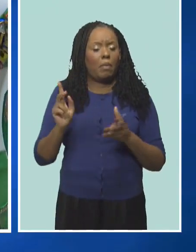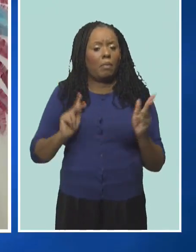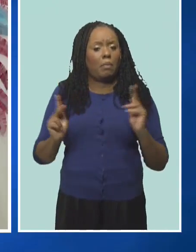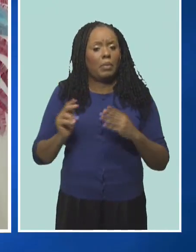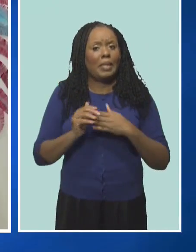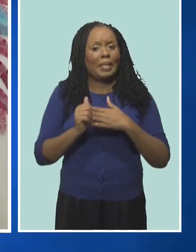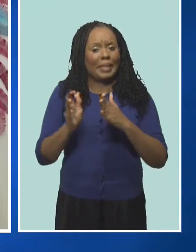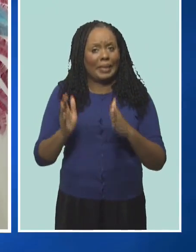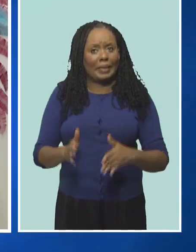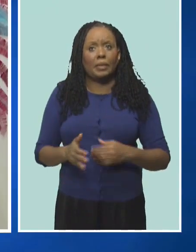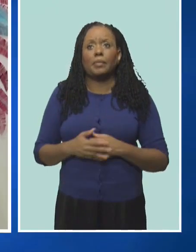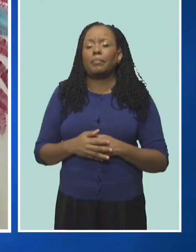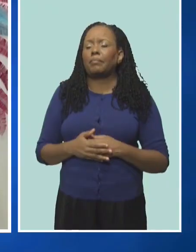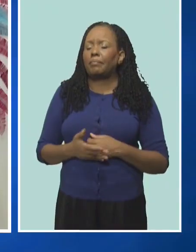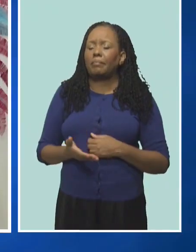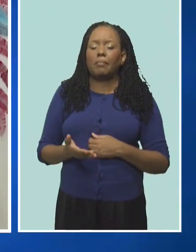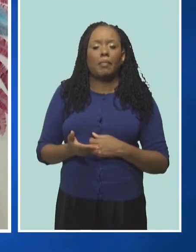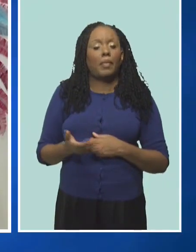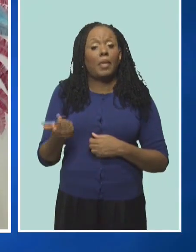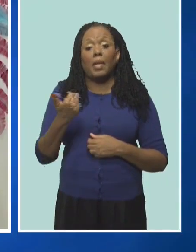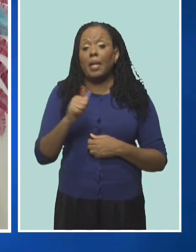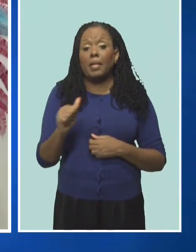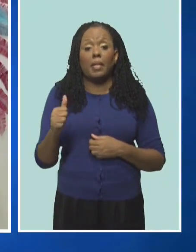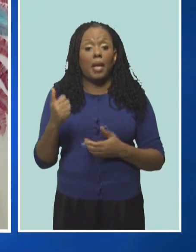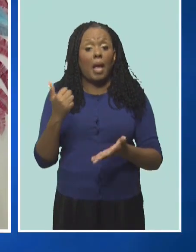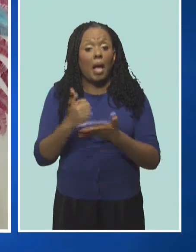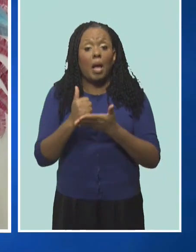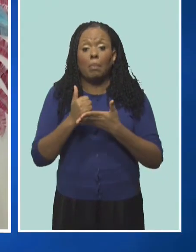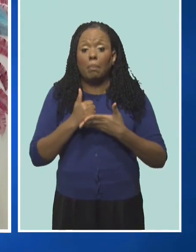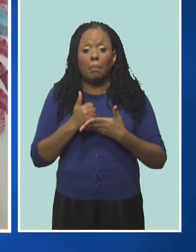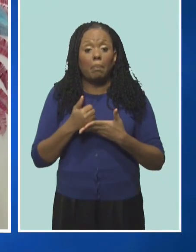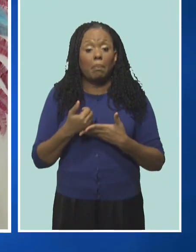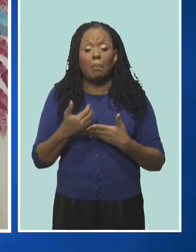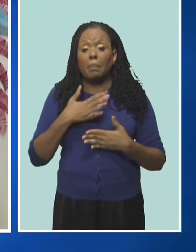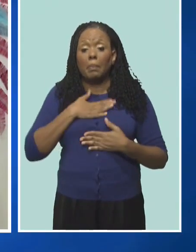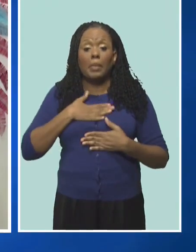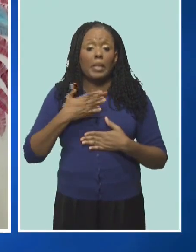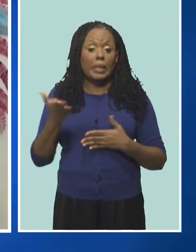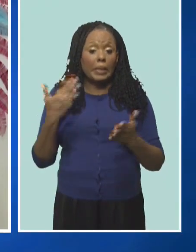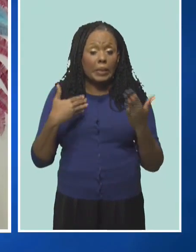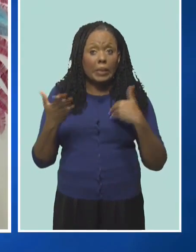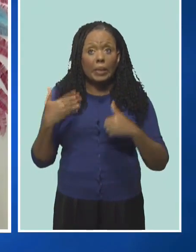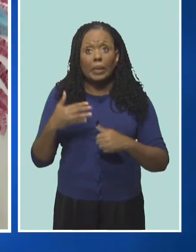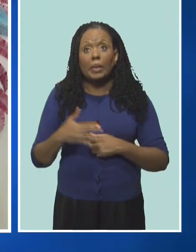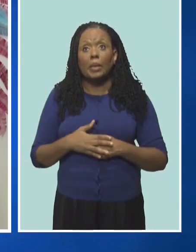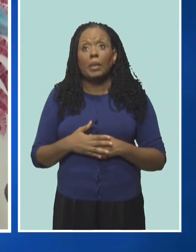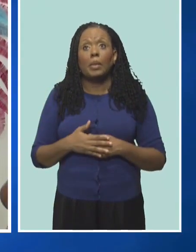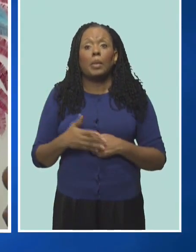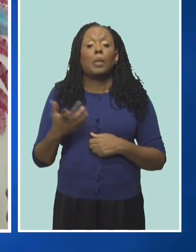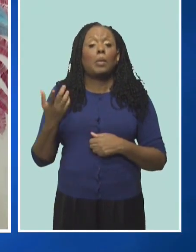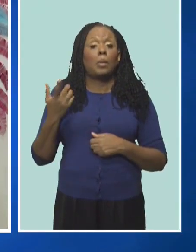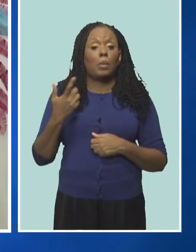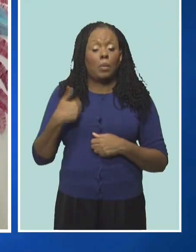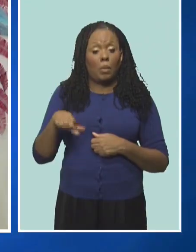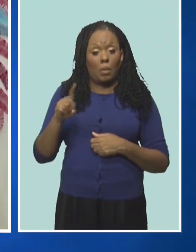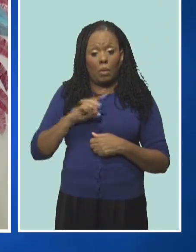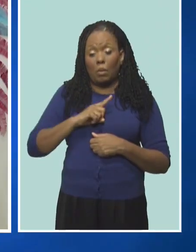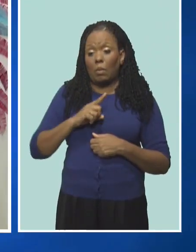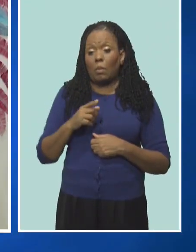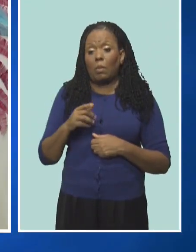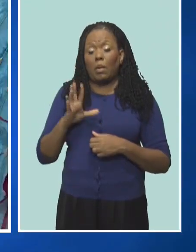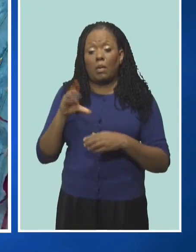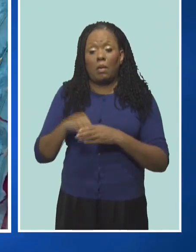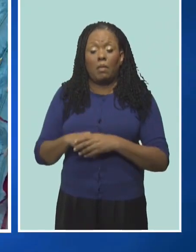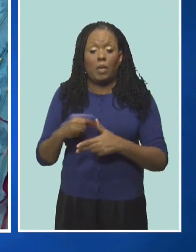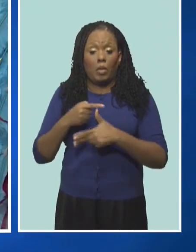additional assistance we can get. I mean, we put a lot of heart and soul into the Crop Over Festival. We are one of the only 2 bands that do all 3, Junior,